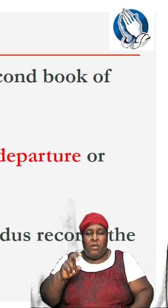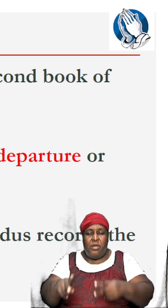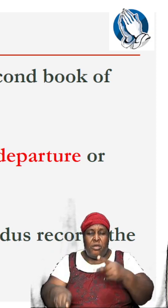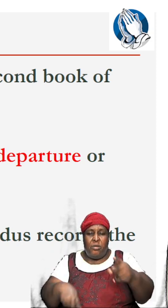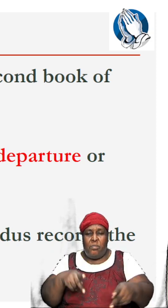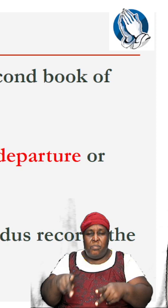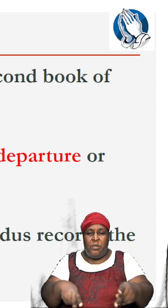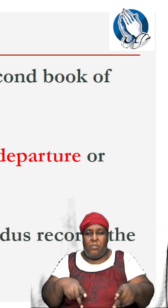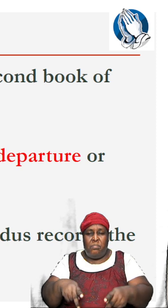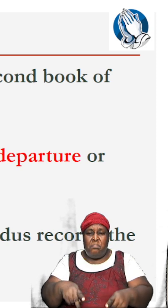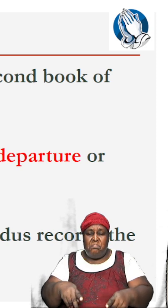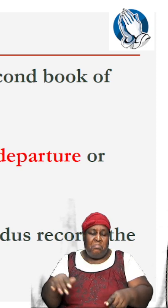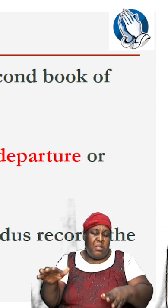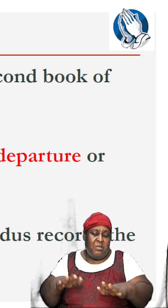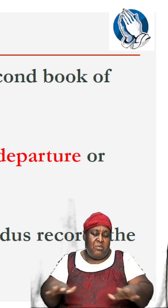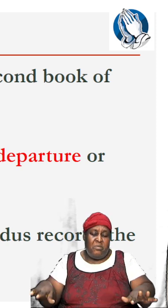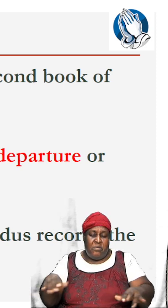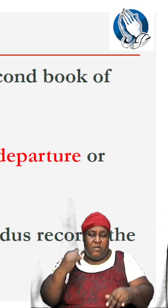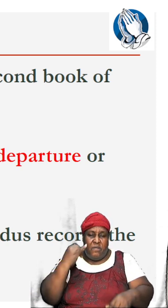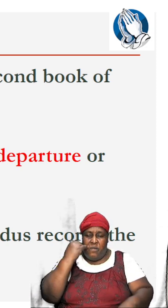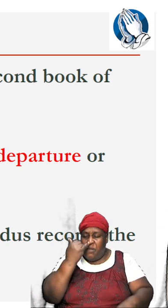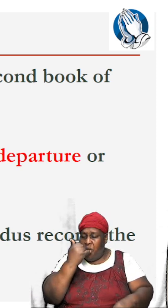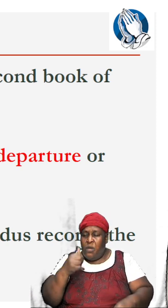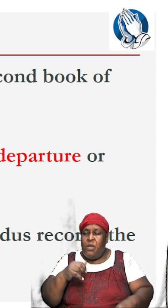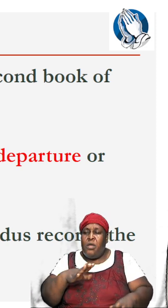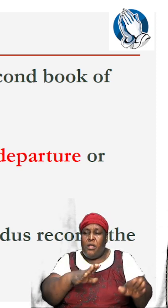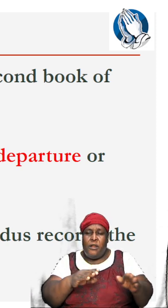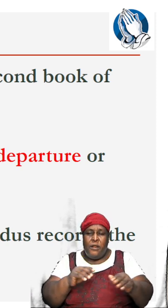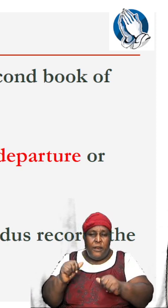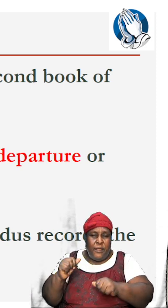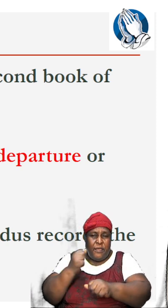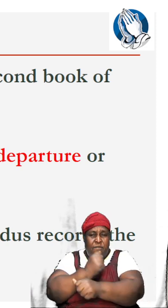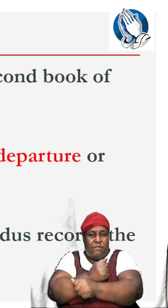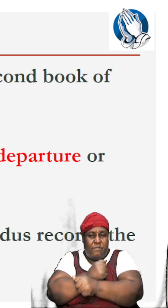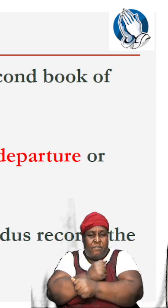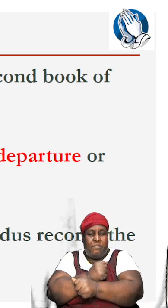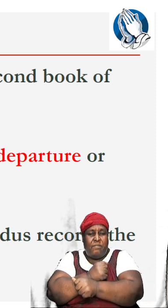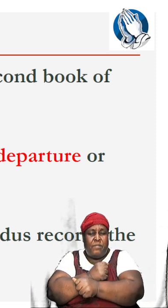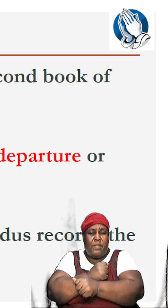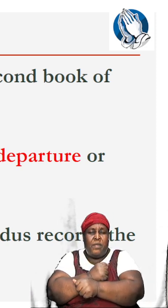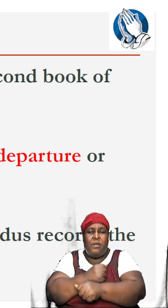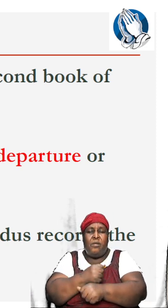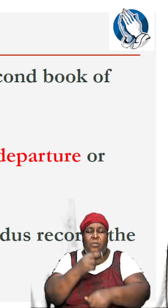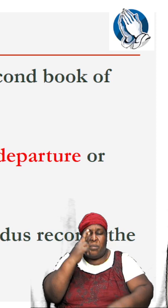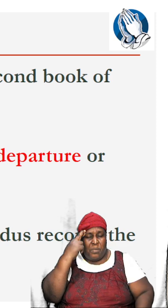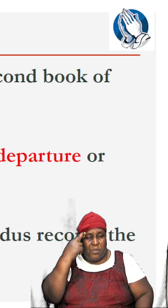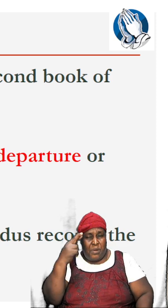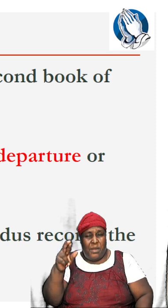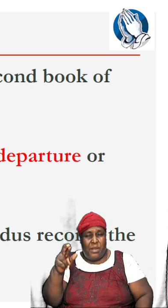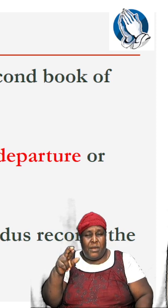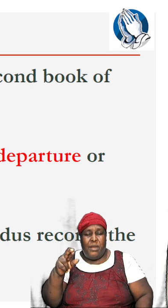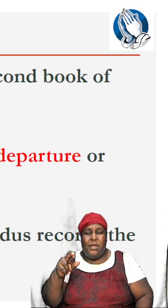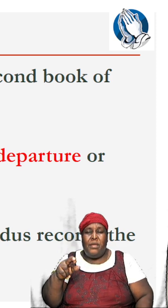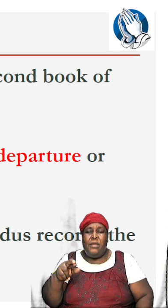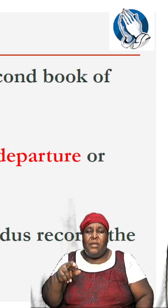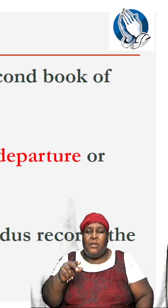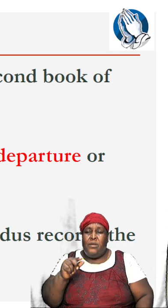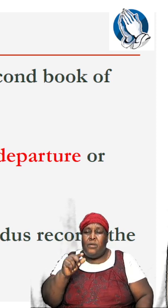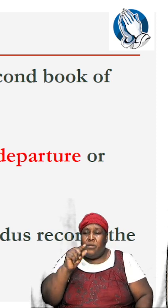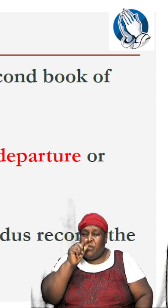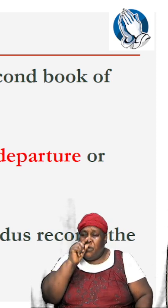By the time the children of Israel came out of Babylonian captivity, we realized that the